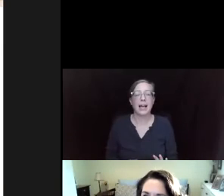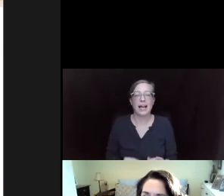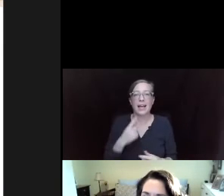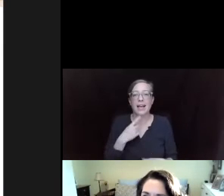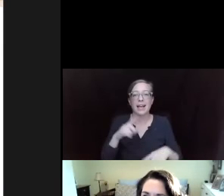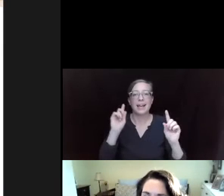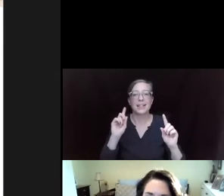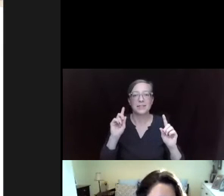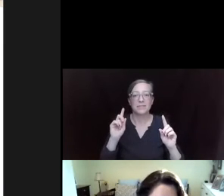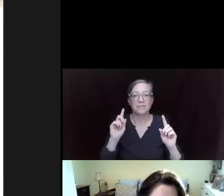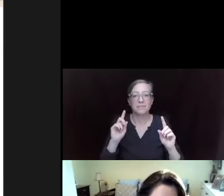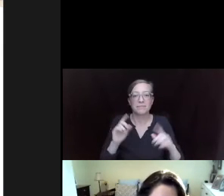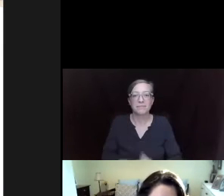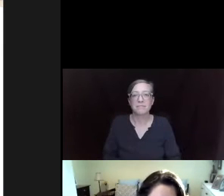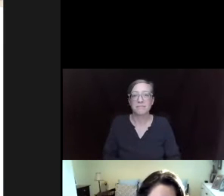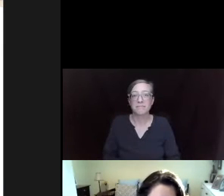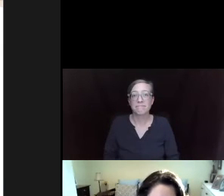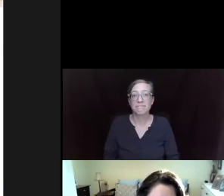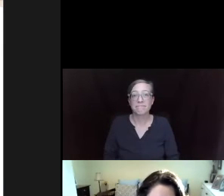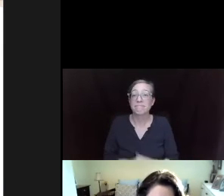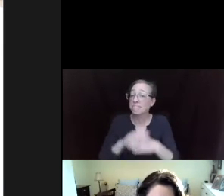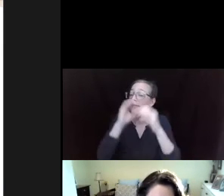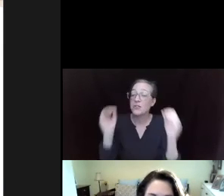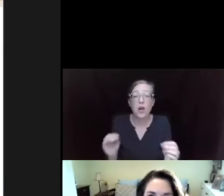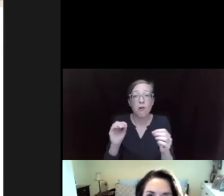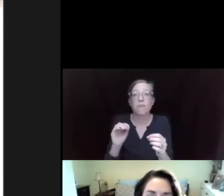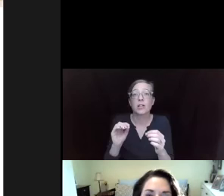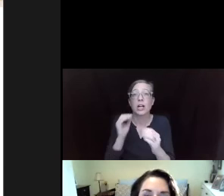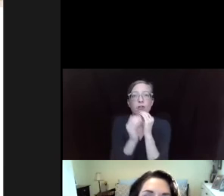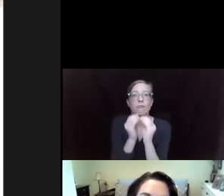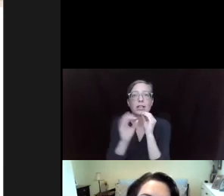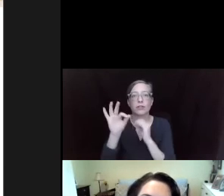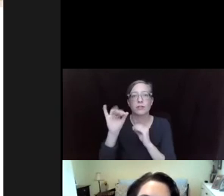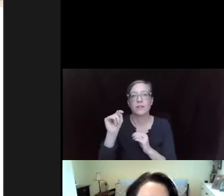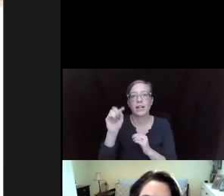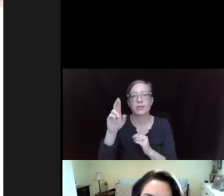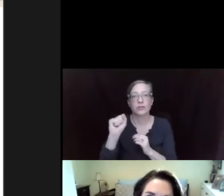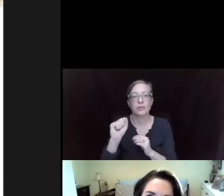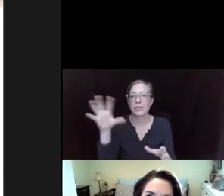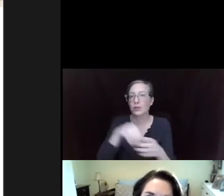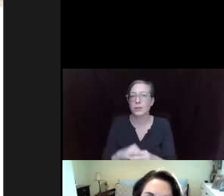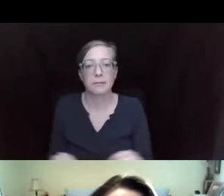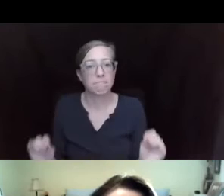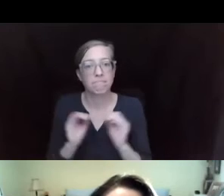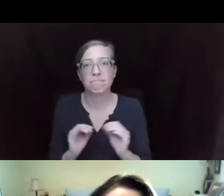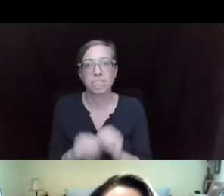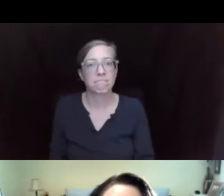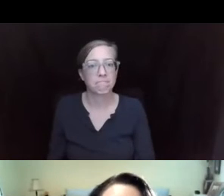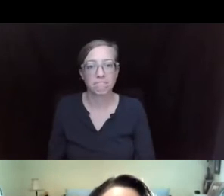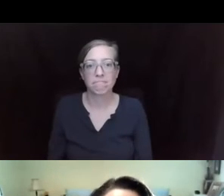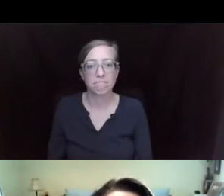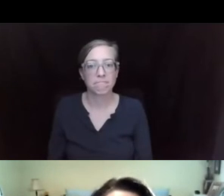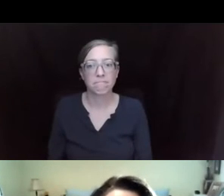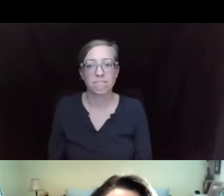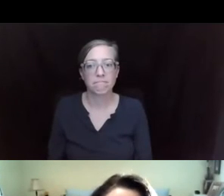any correction factors. And what we learned here is not that the models that we had were wrong, is that we